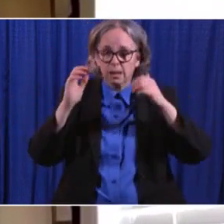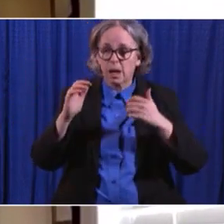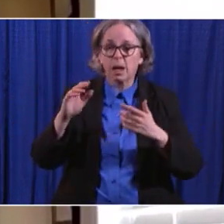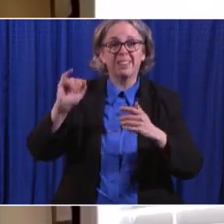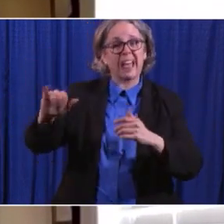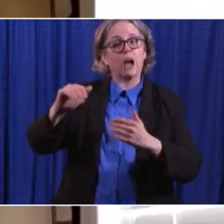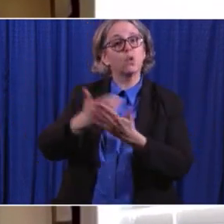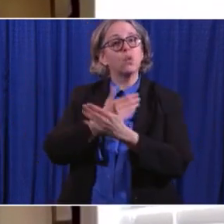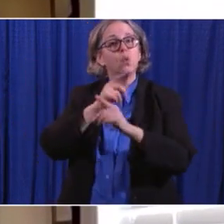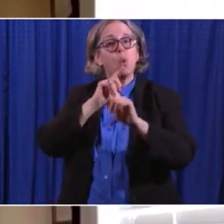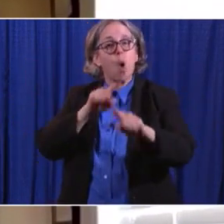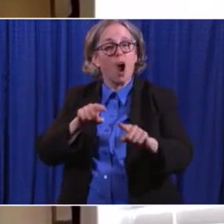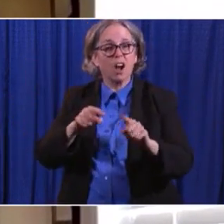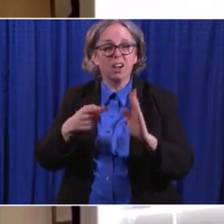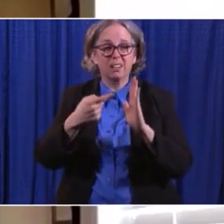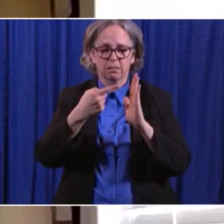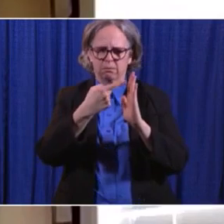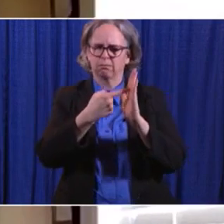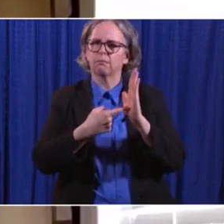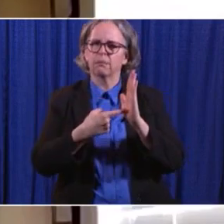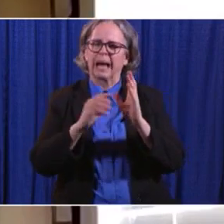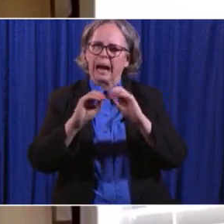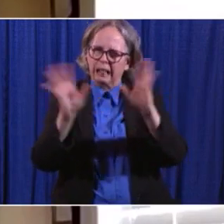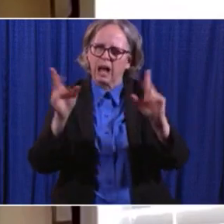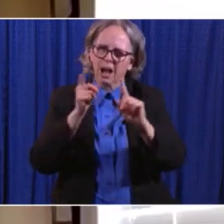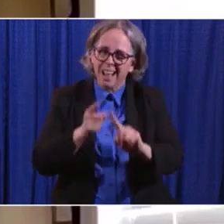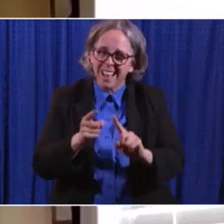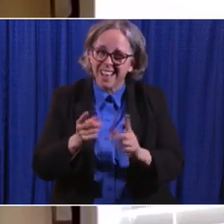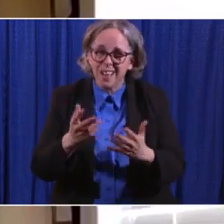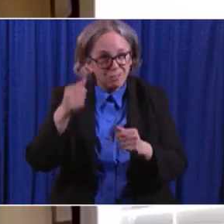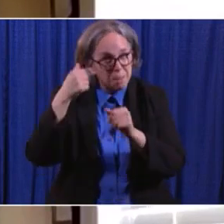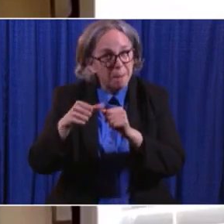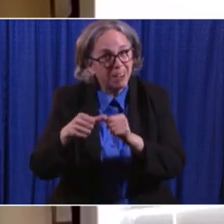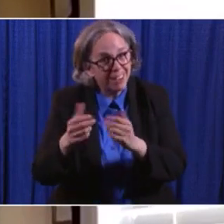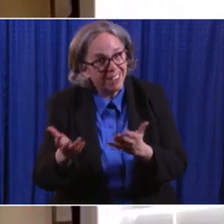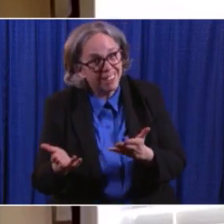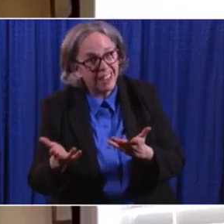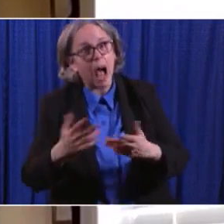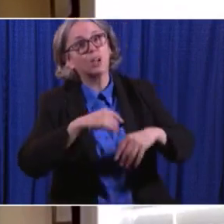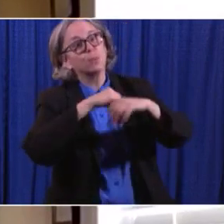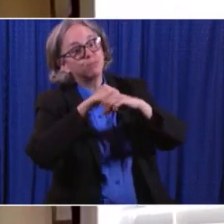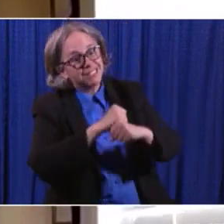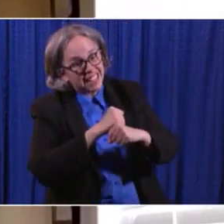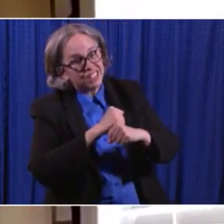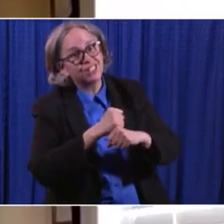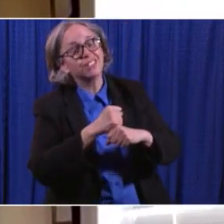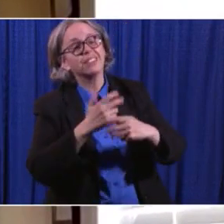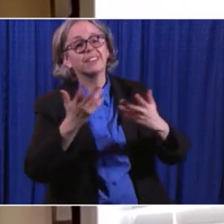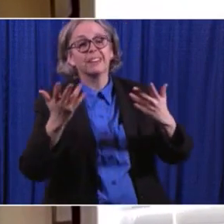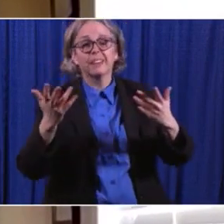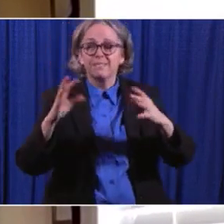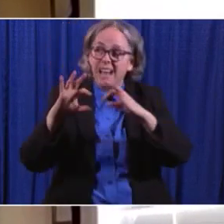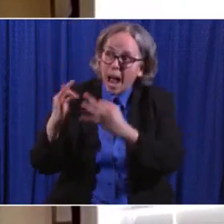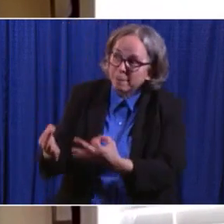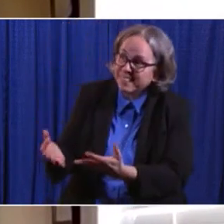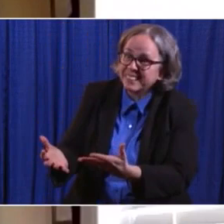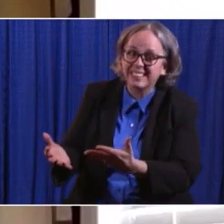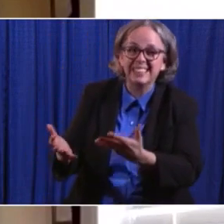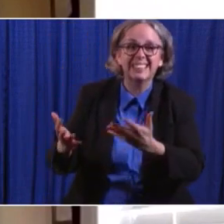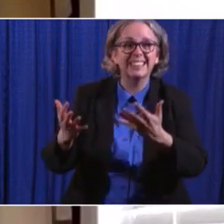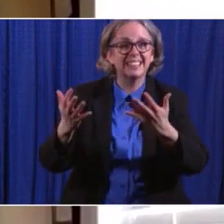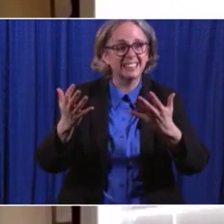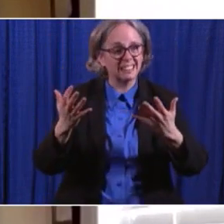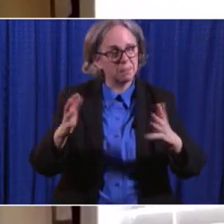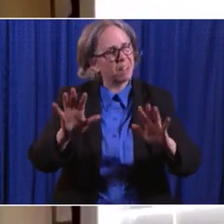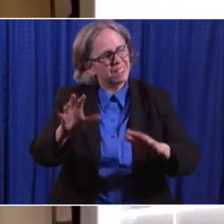save lives and put this pandemic behind us. Again, first, if you're older than 16,